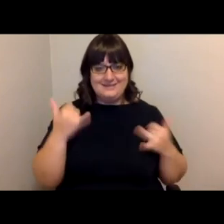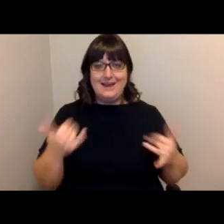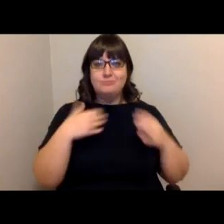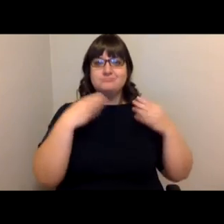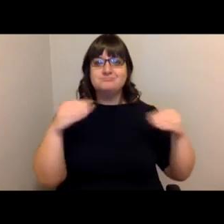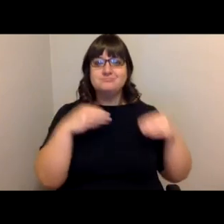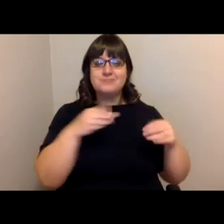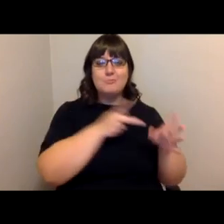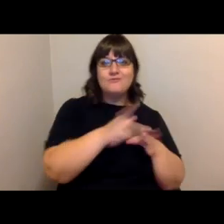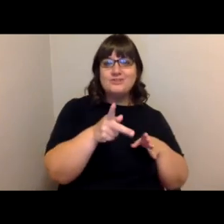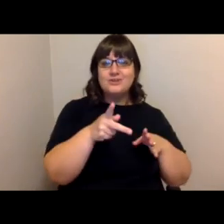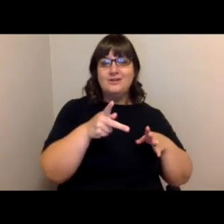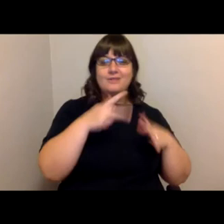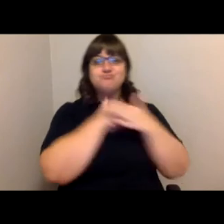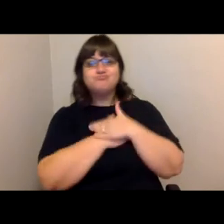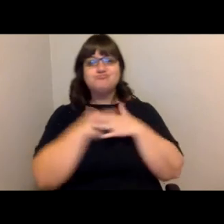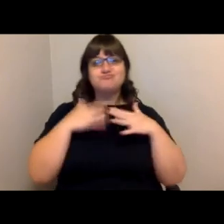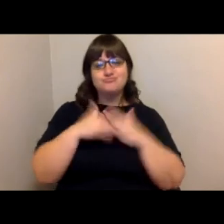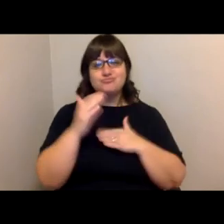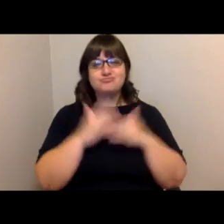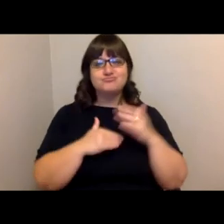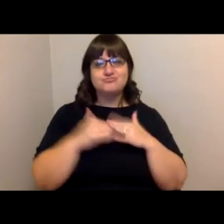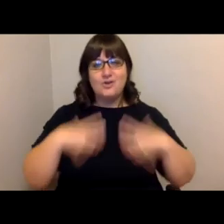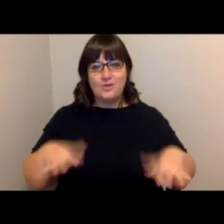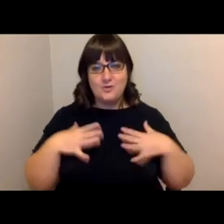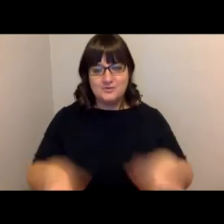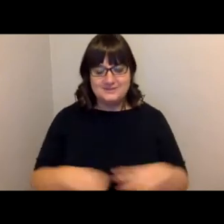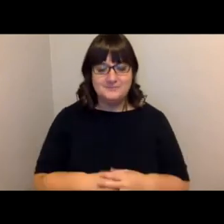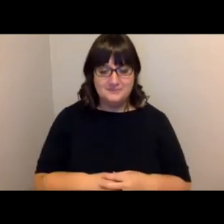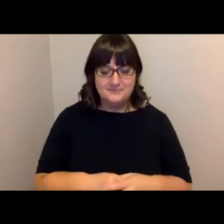grocery or other delivery services to get their needs met without shame.